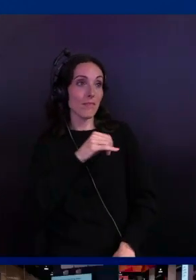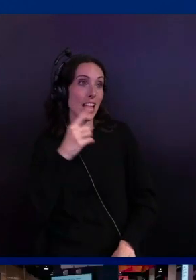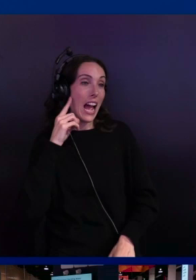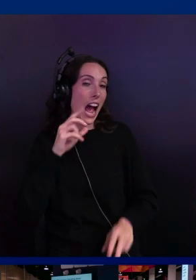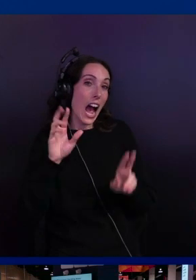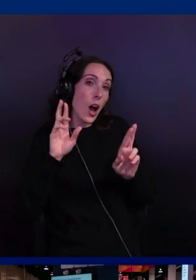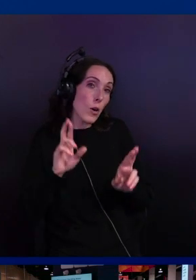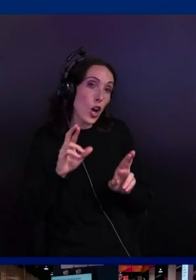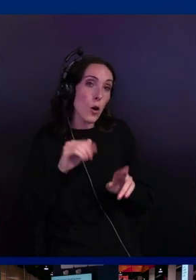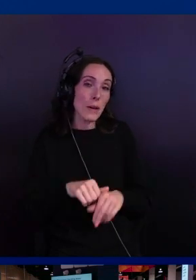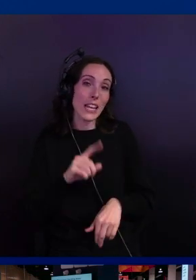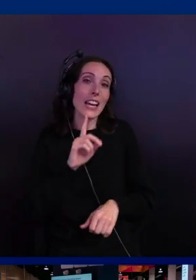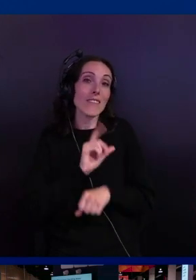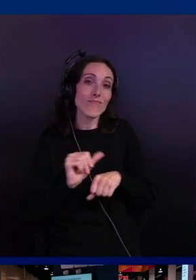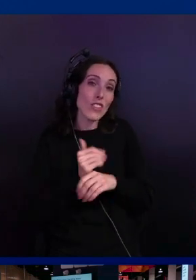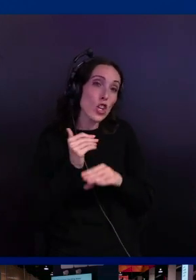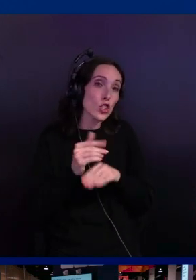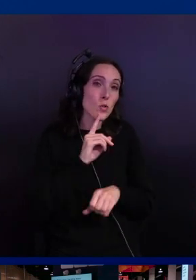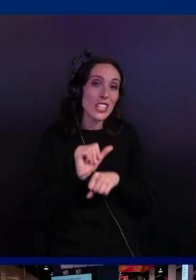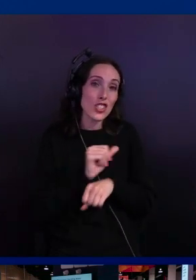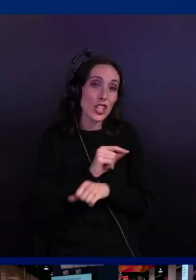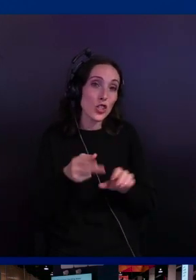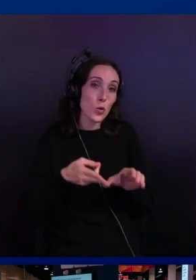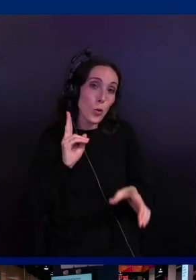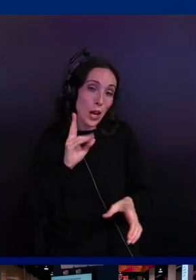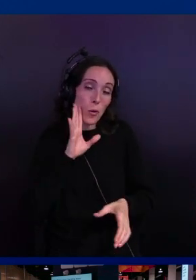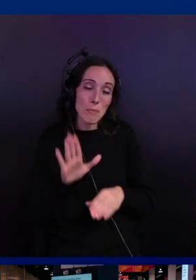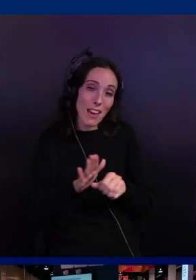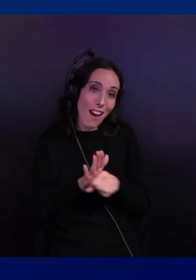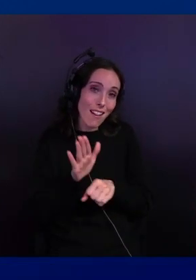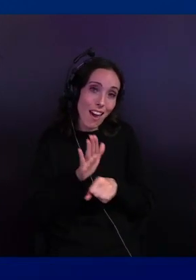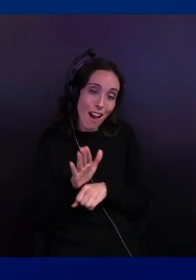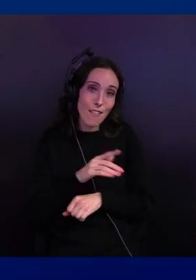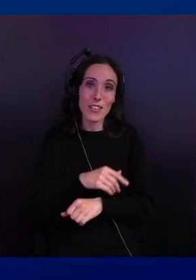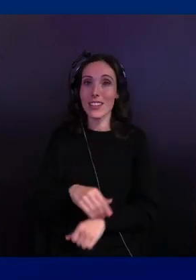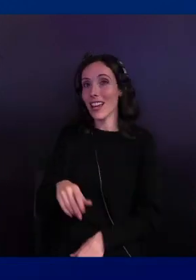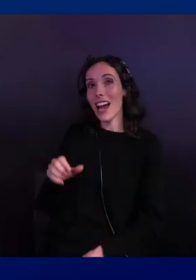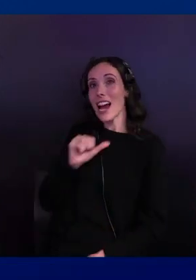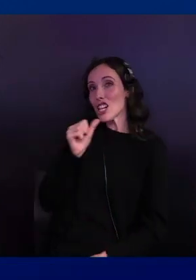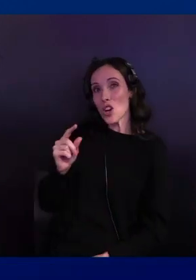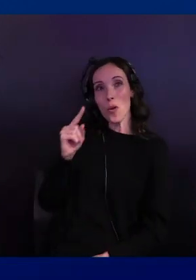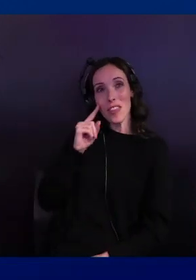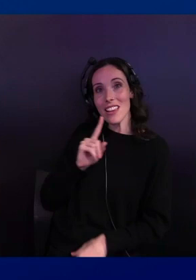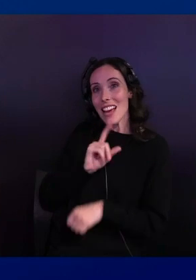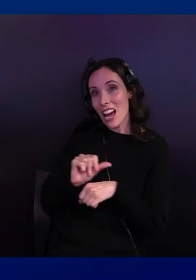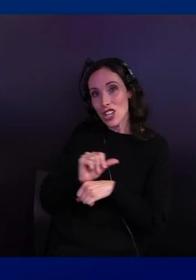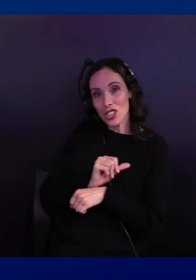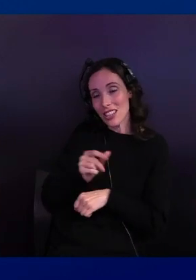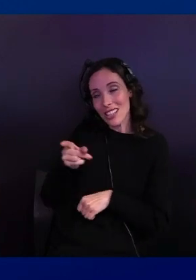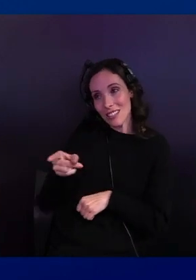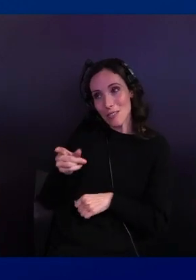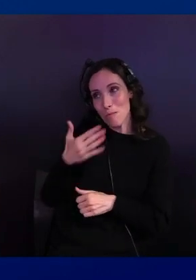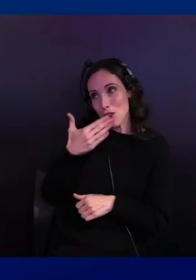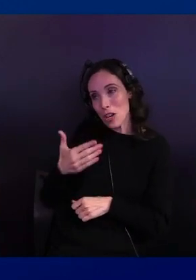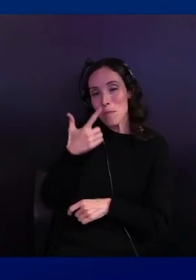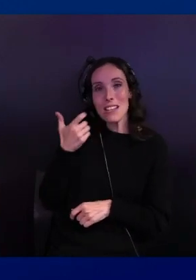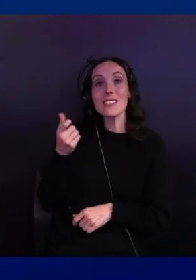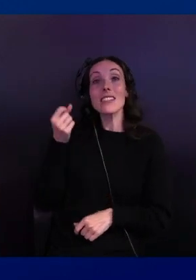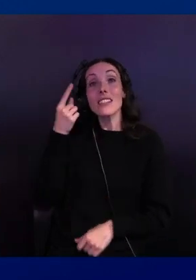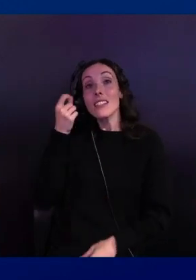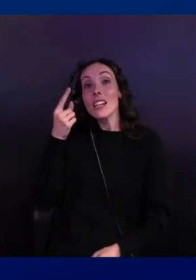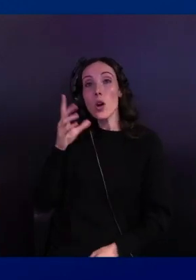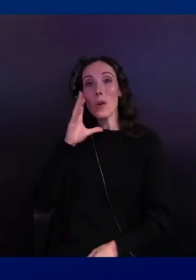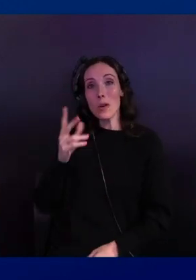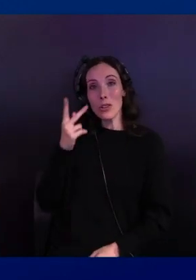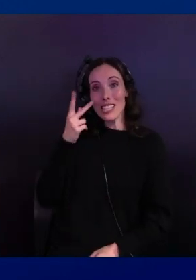quit. I know, same. Yeah, I don't think he will be able to make it because this is the example. We are going to see this